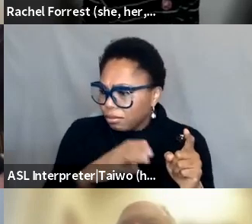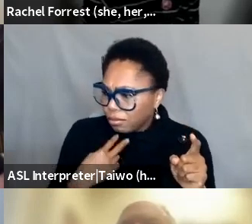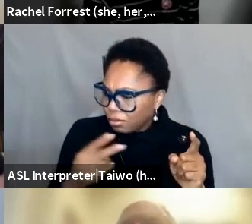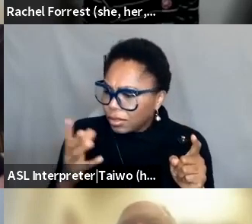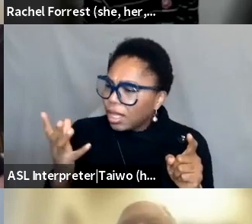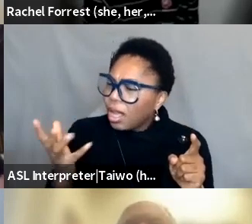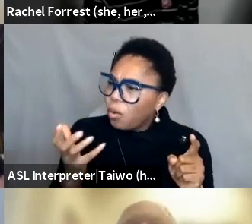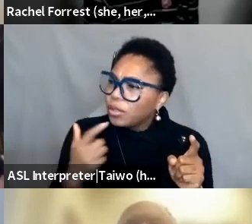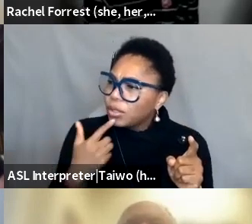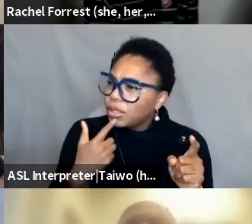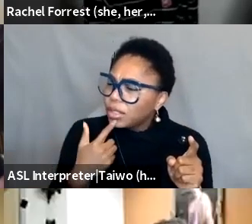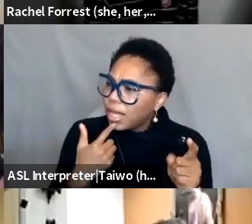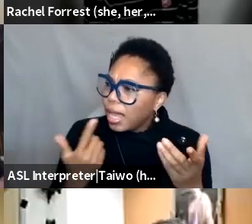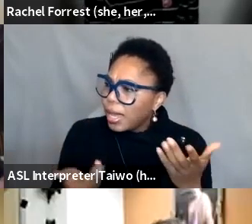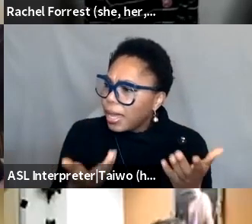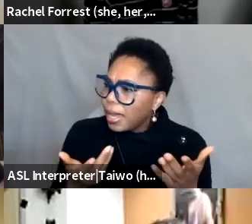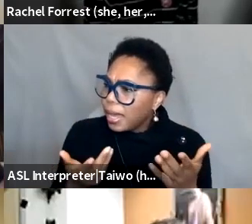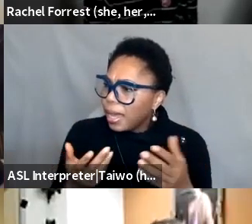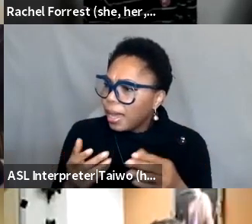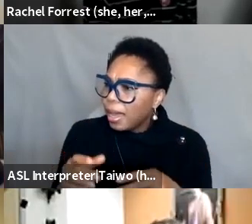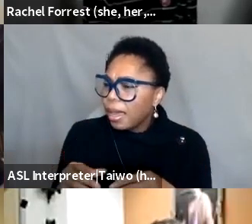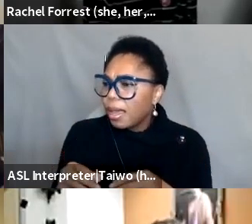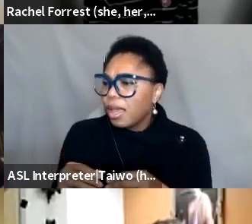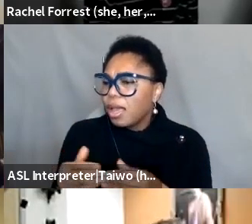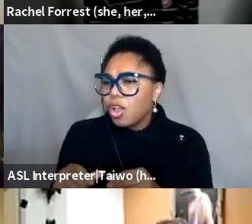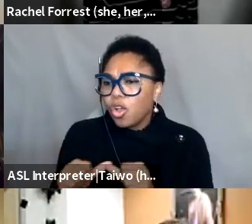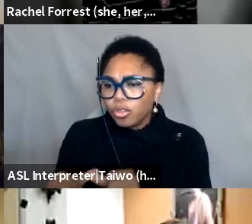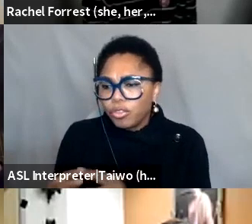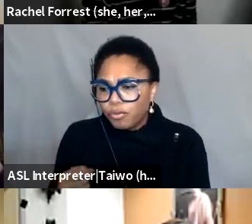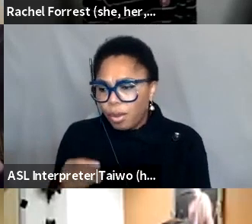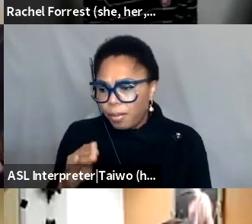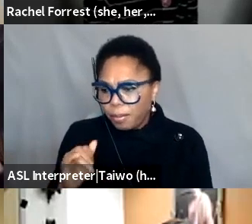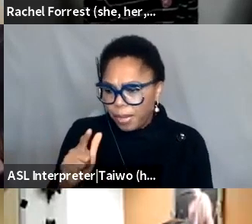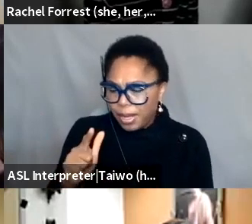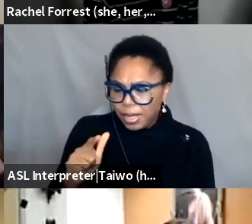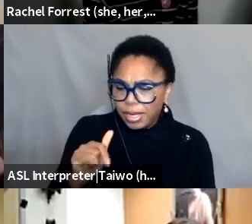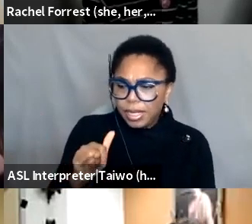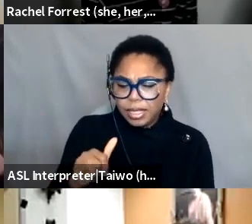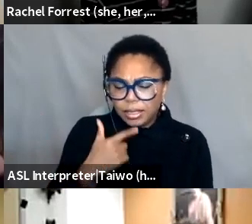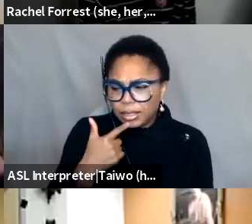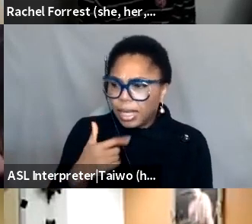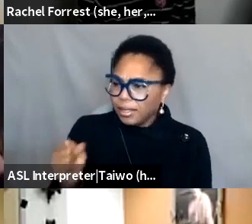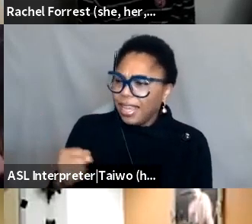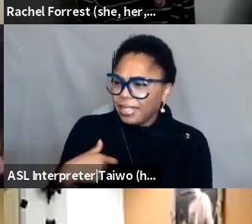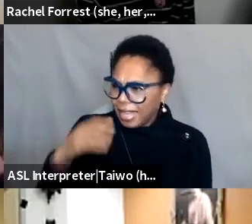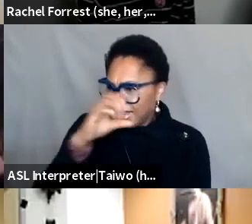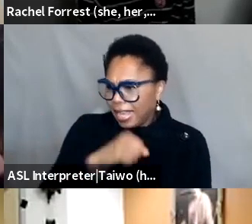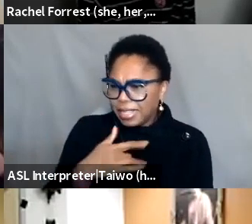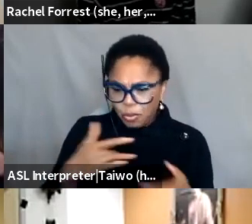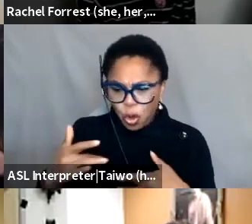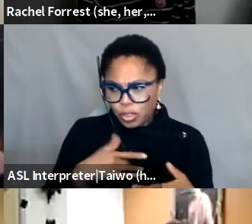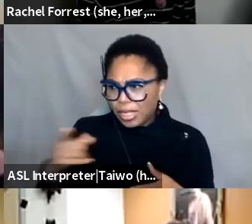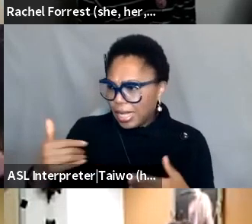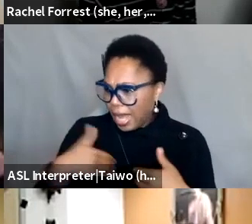to just say and pick up from where Bailey was when she said, yeah, I guess I really am concerned that he